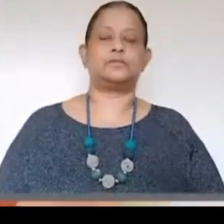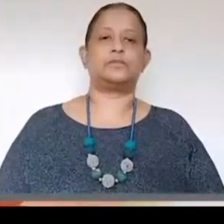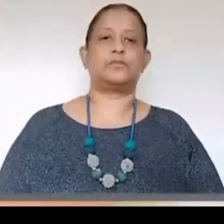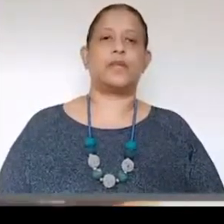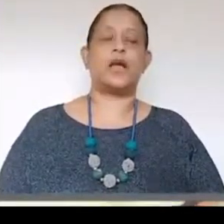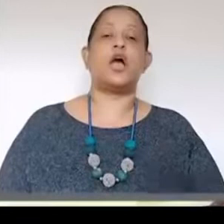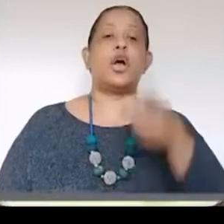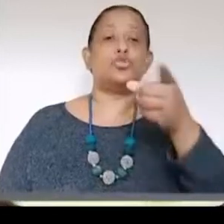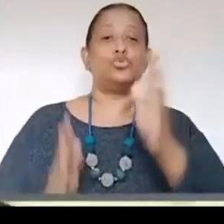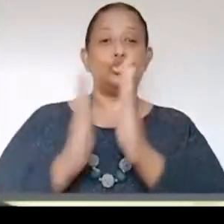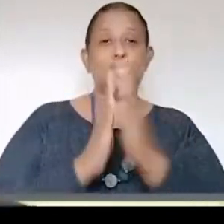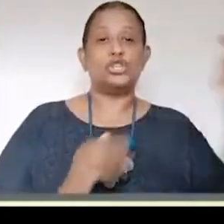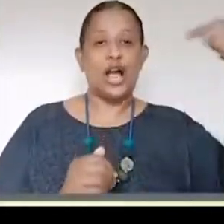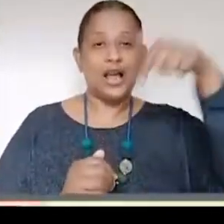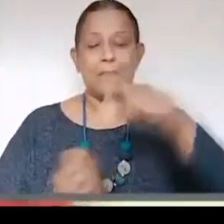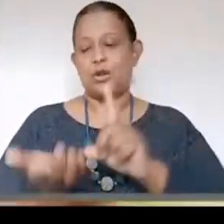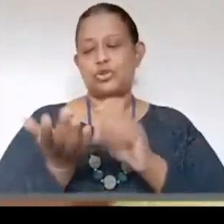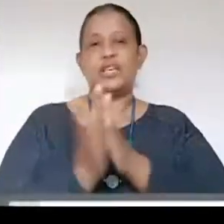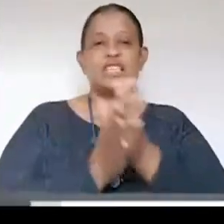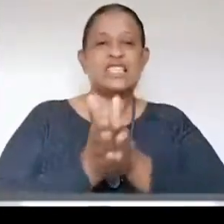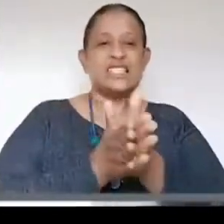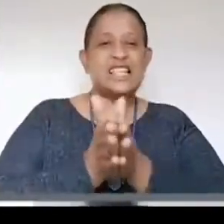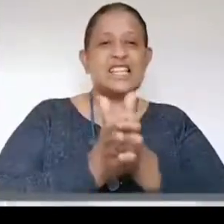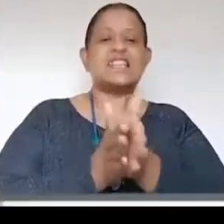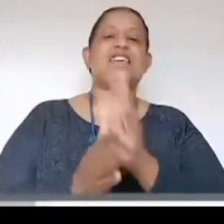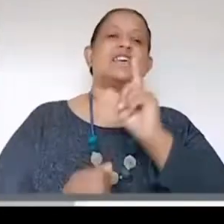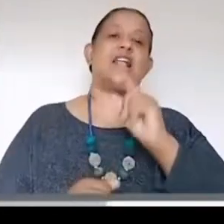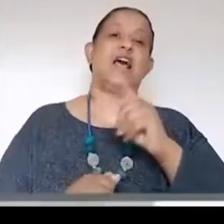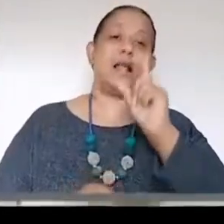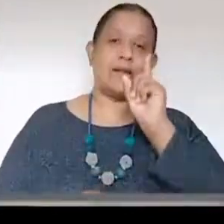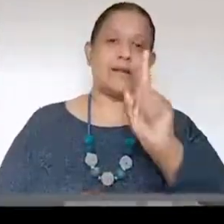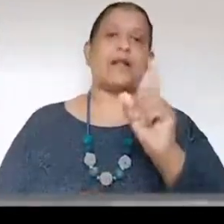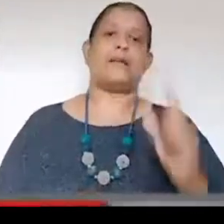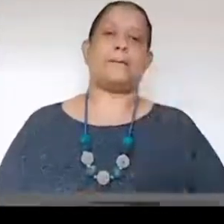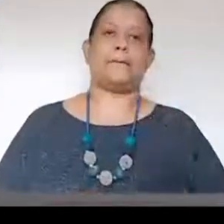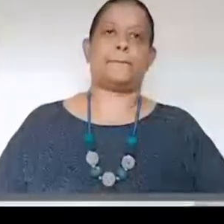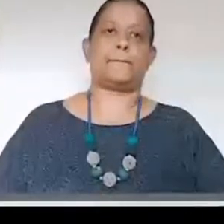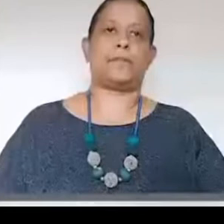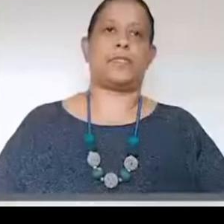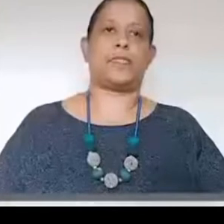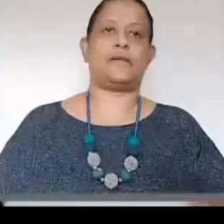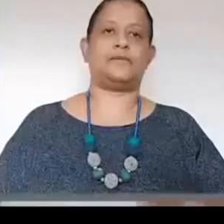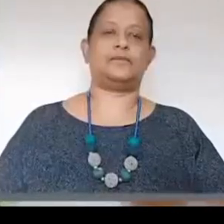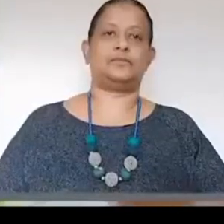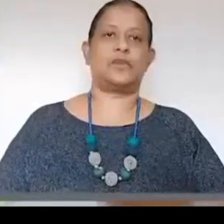All attendees will be provided with hand sanitizer as they pass through contactless security and temperature